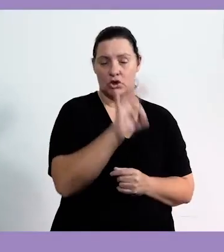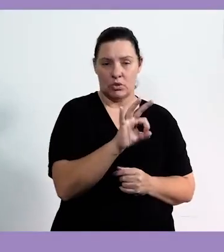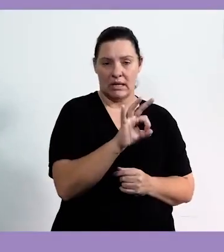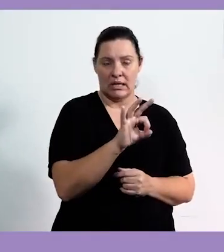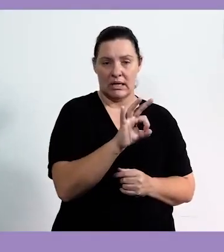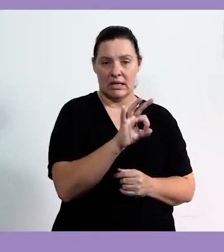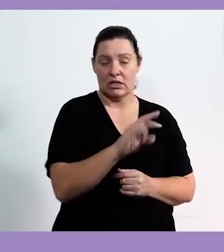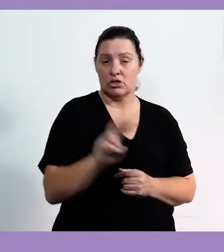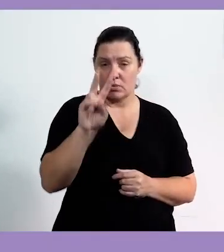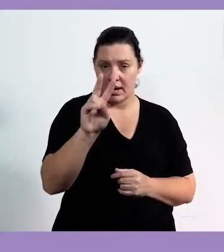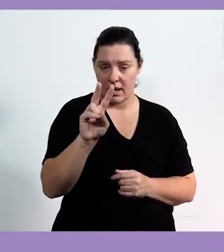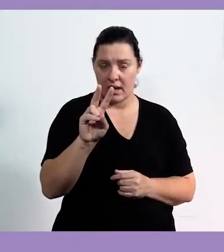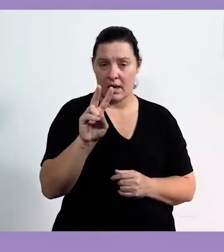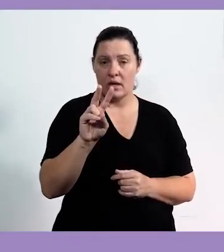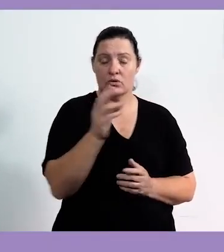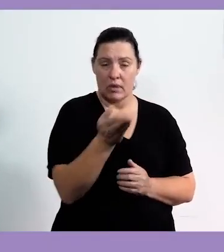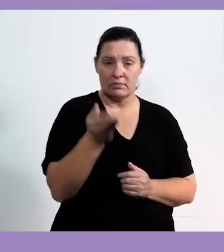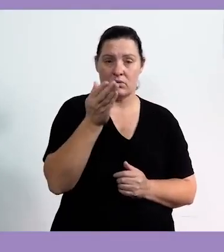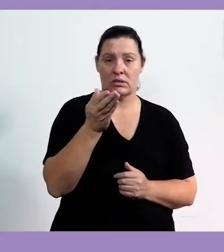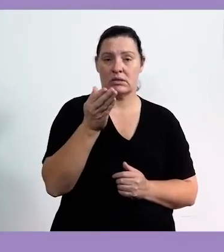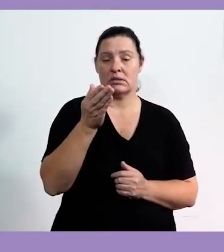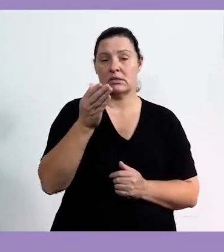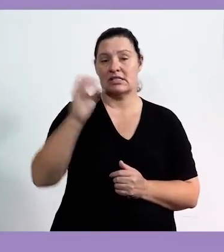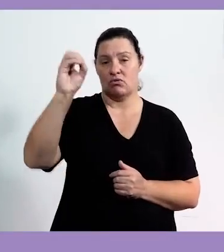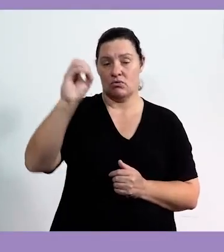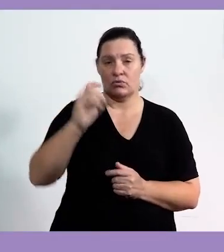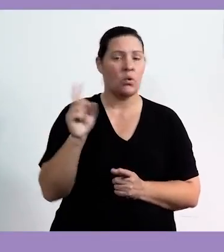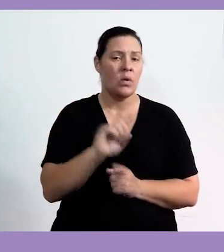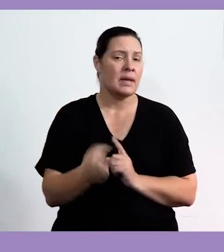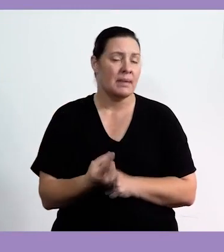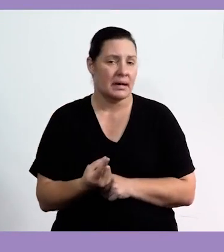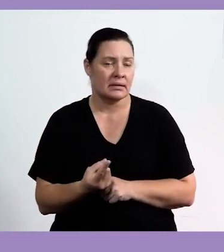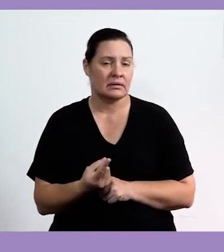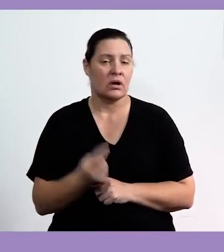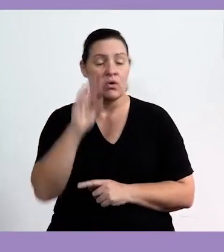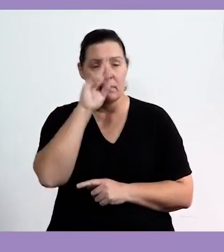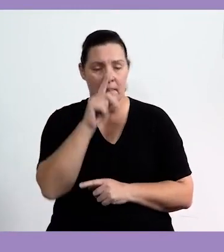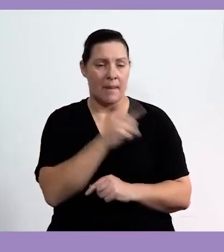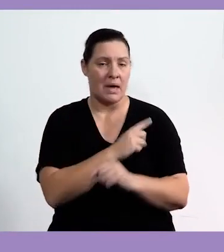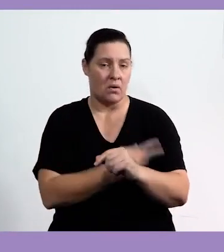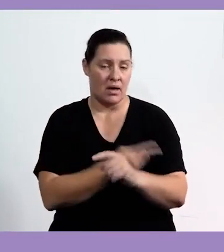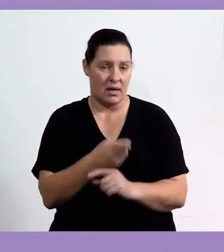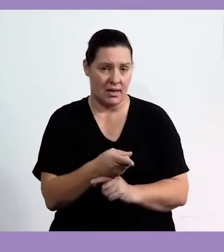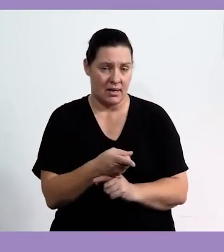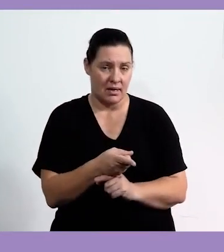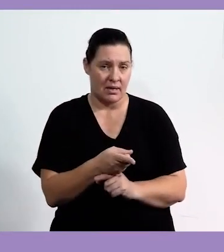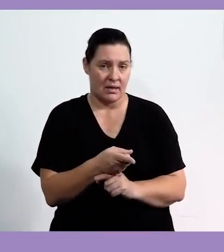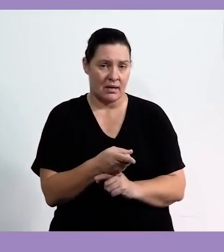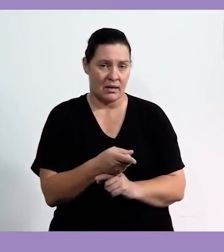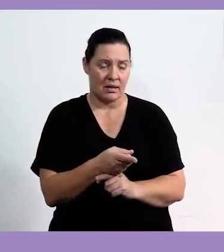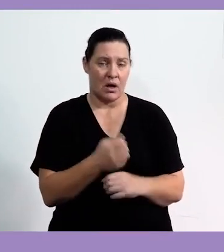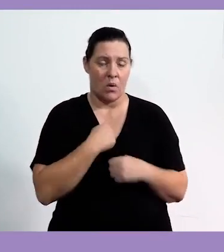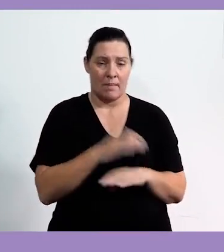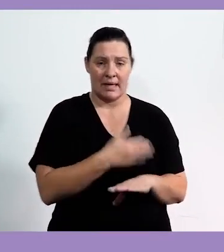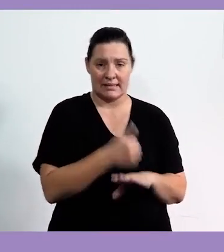We have 3 squared to the exponent 0. So what is going to happen here? Remember, this power